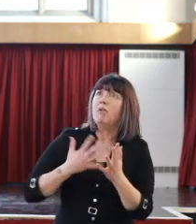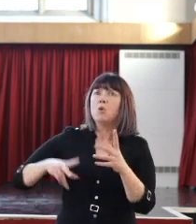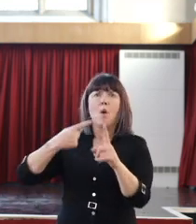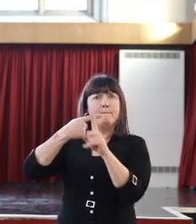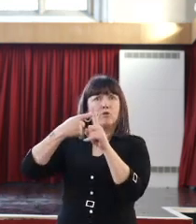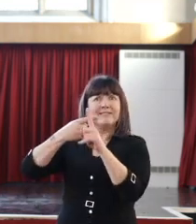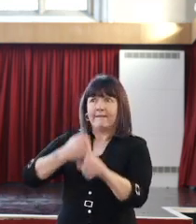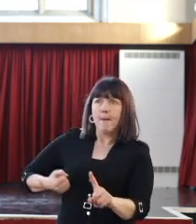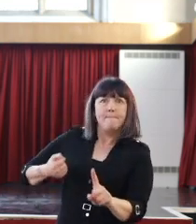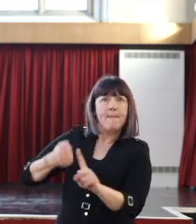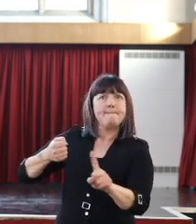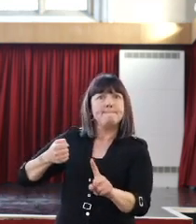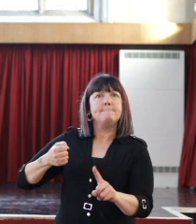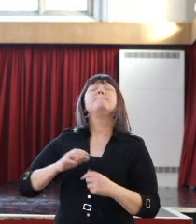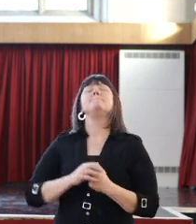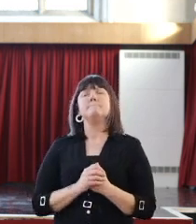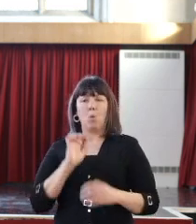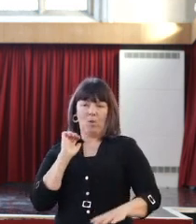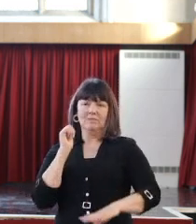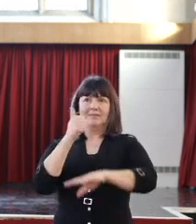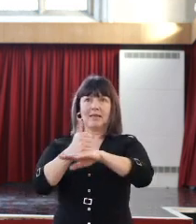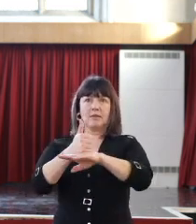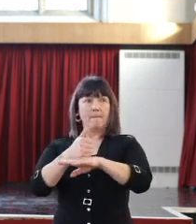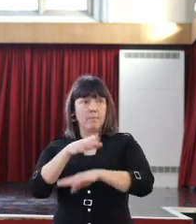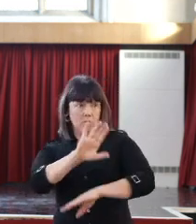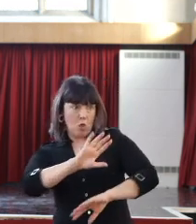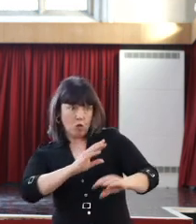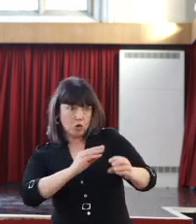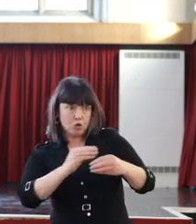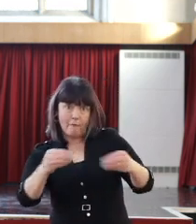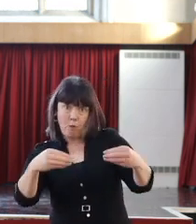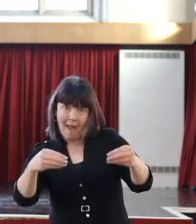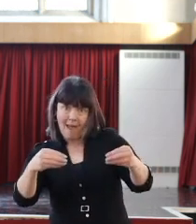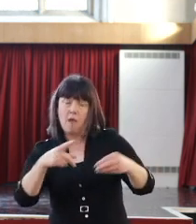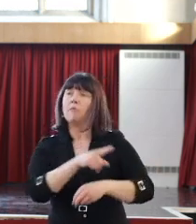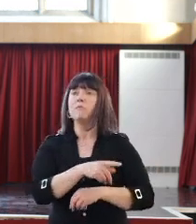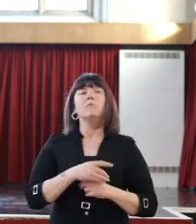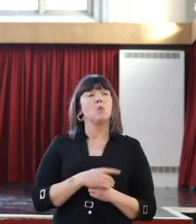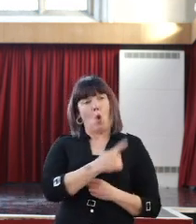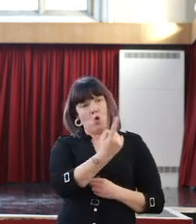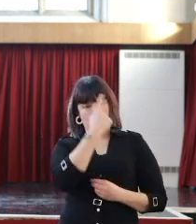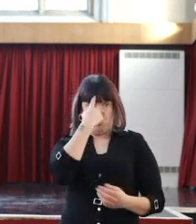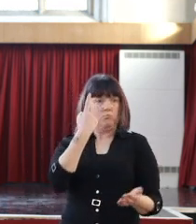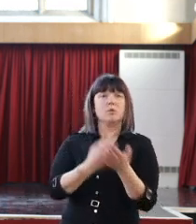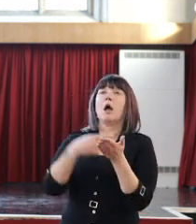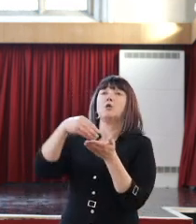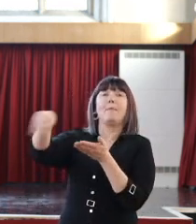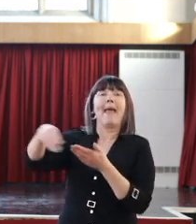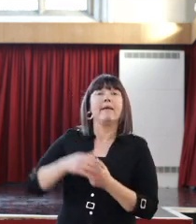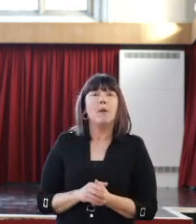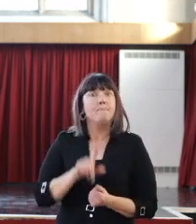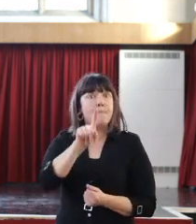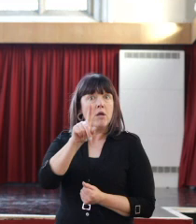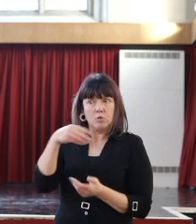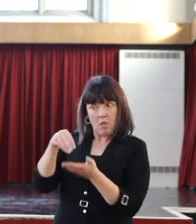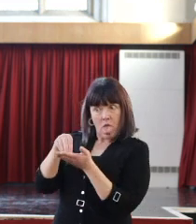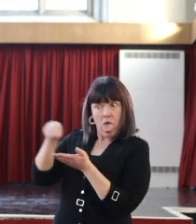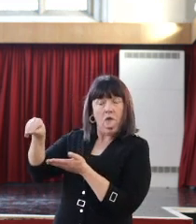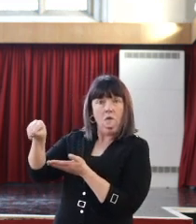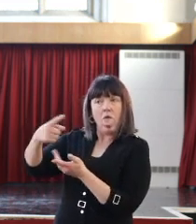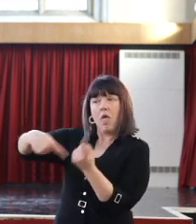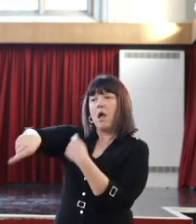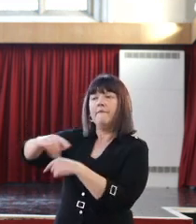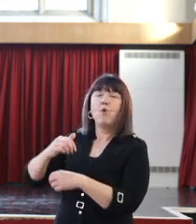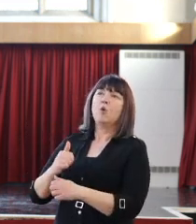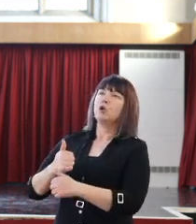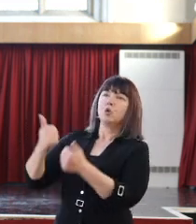option to pay what you want for that free software and promise to pay a percentage to good causes for every purchase. From 2020